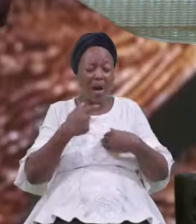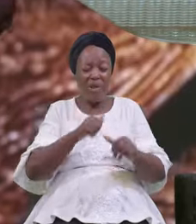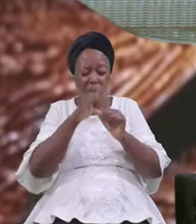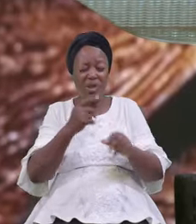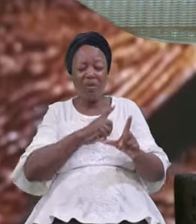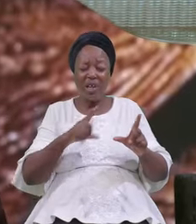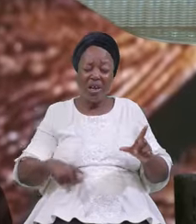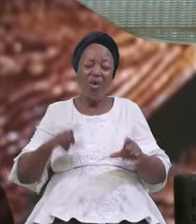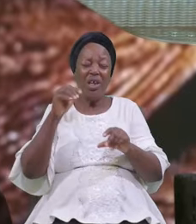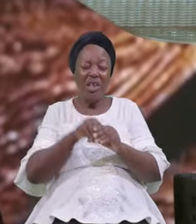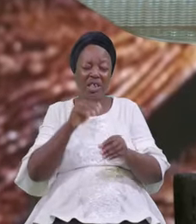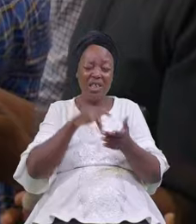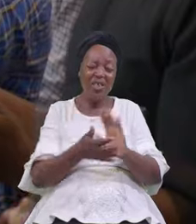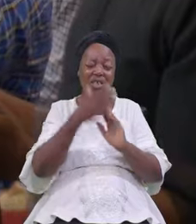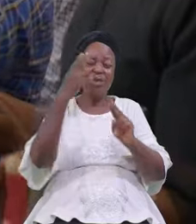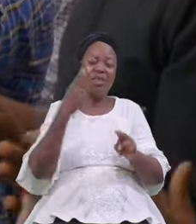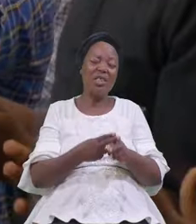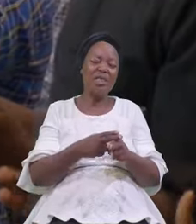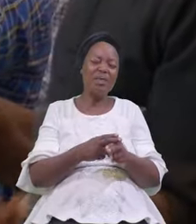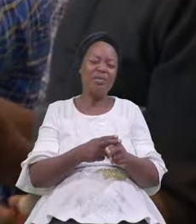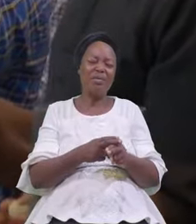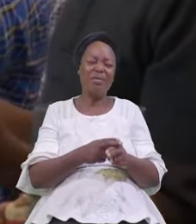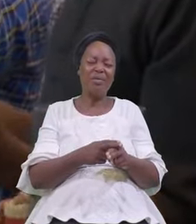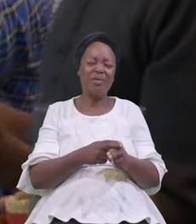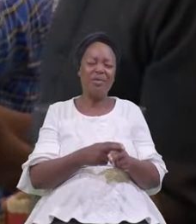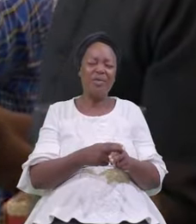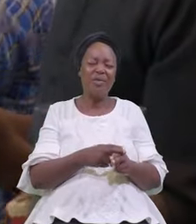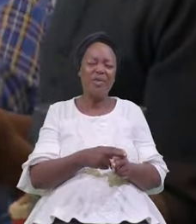the Lord in Jesus' name.